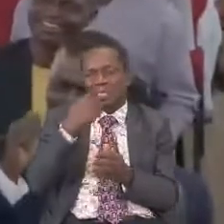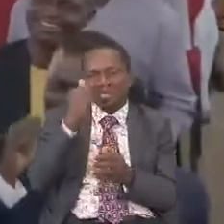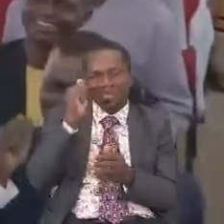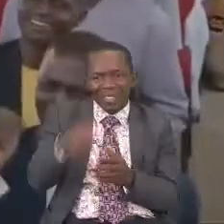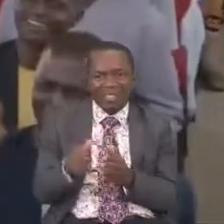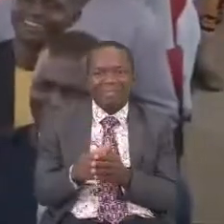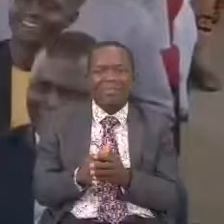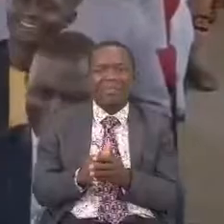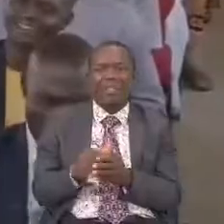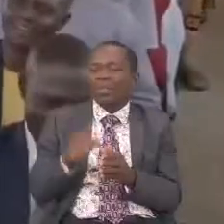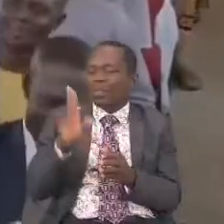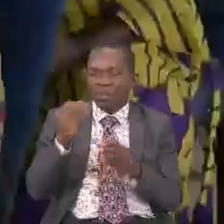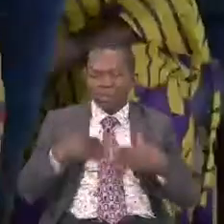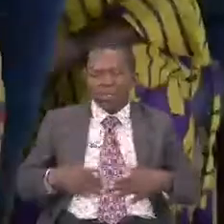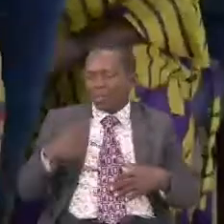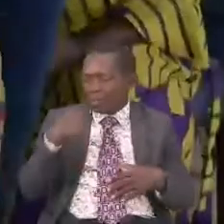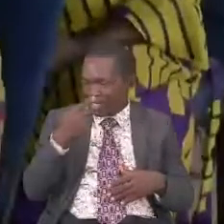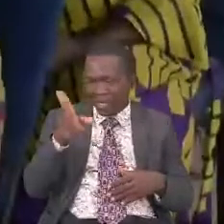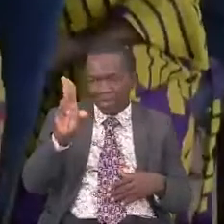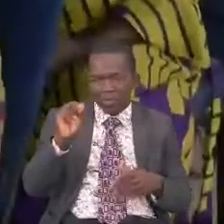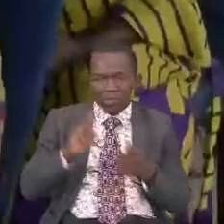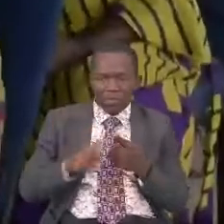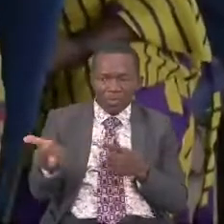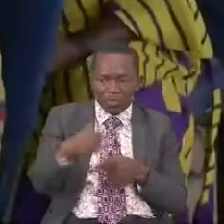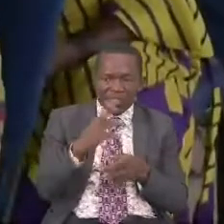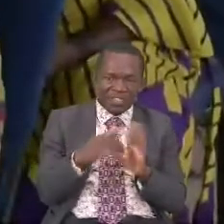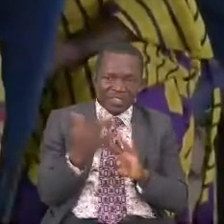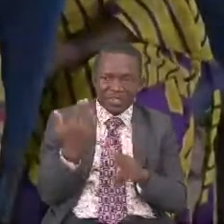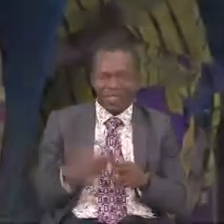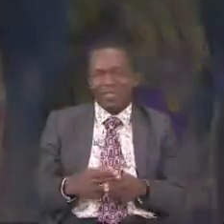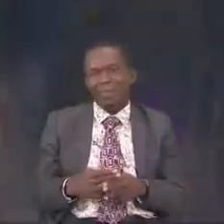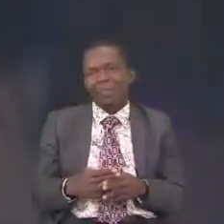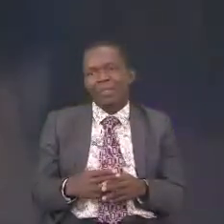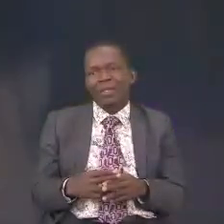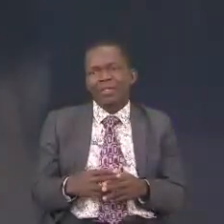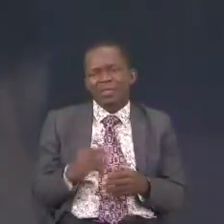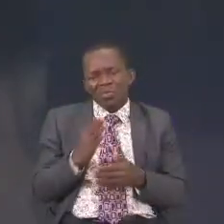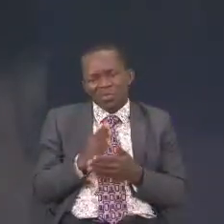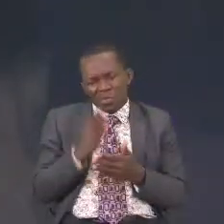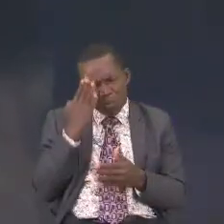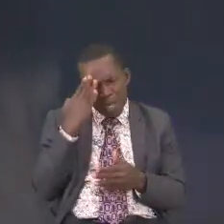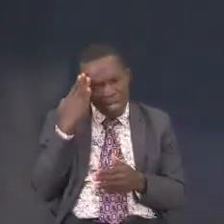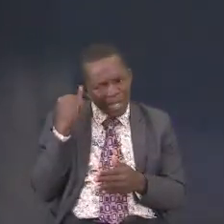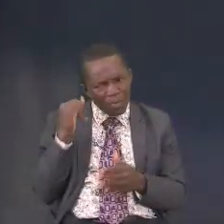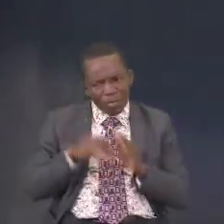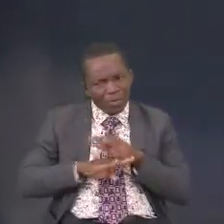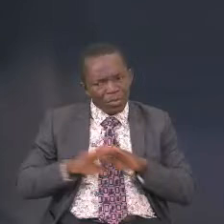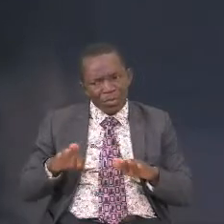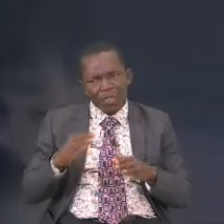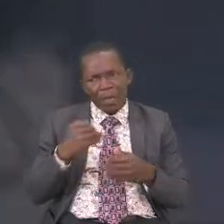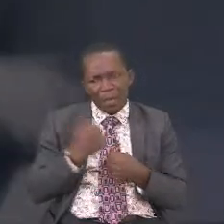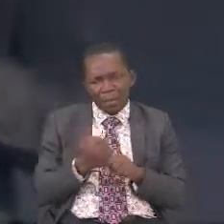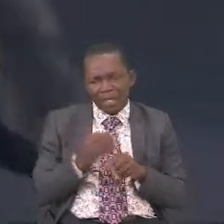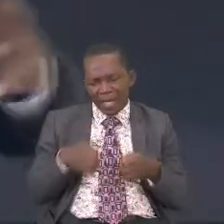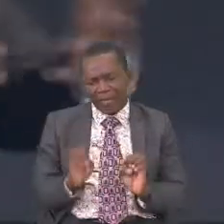They will not say no to you. Amen. You know why we don't make an effort? You know why we don't ask a